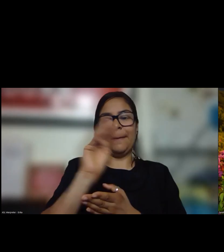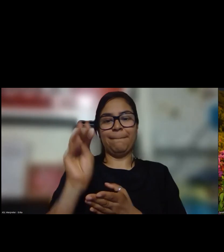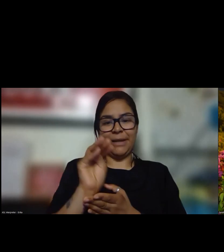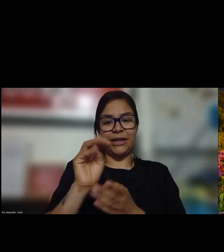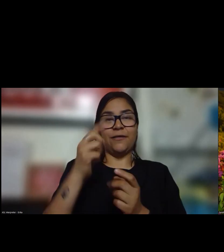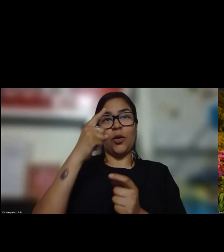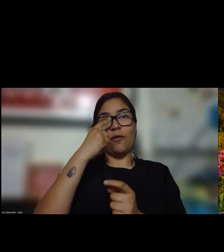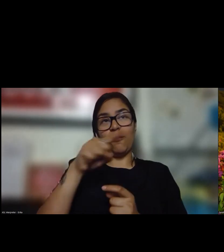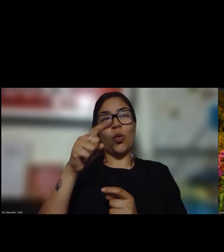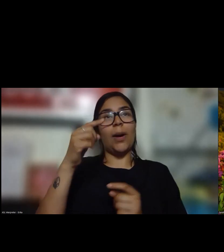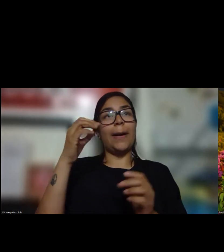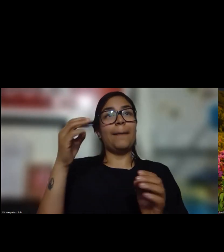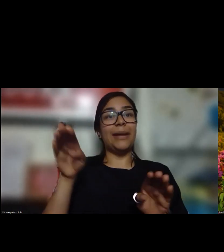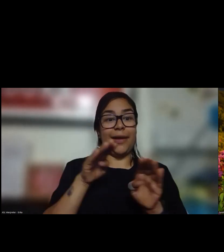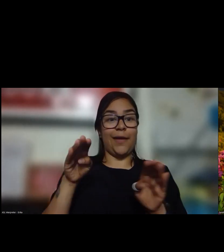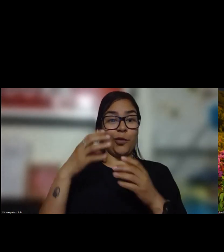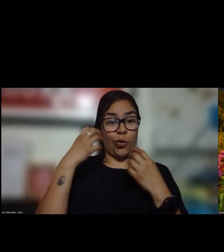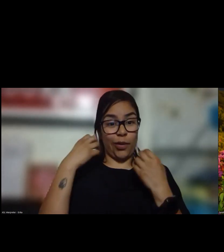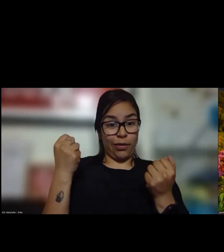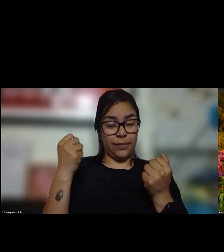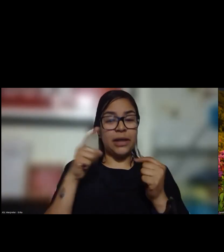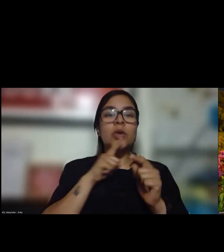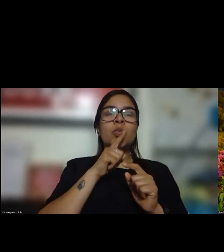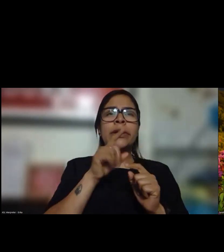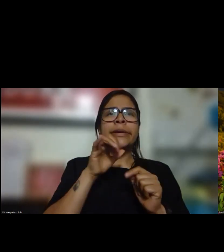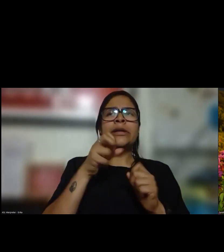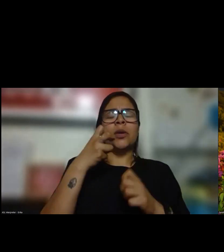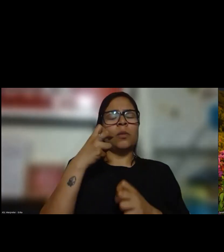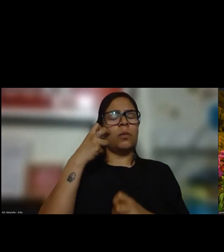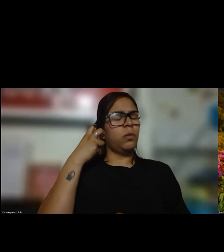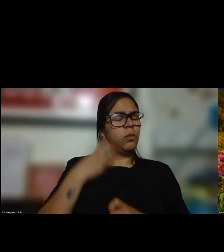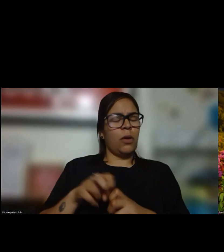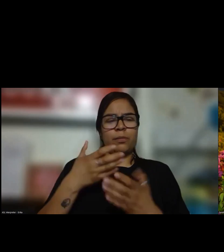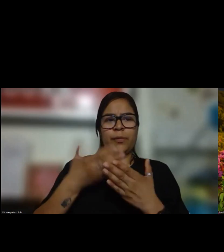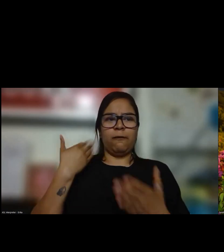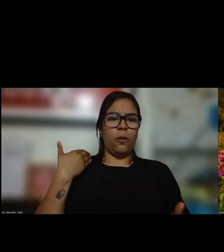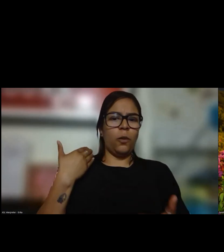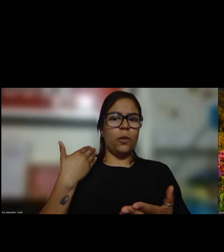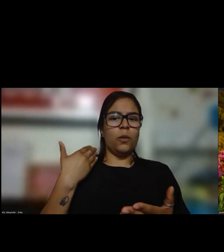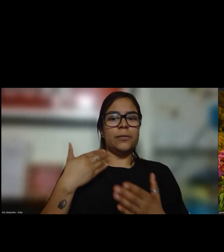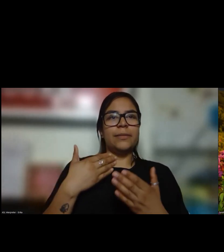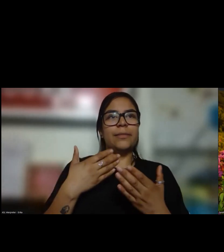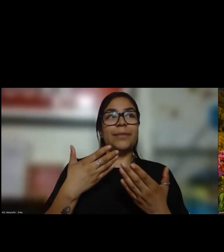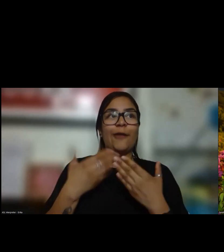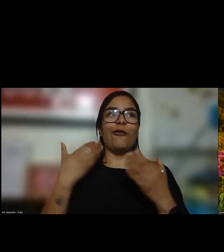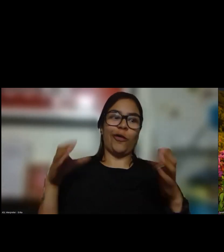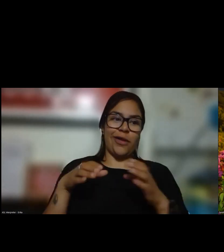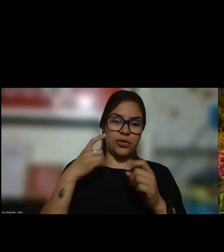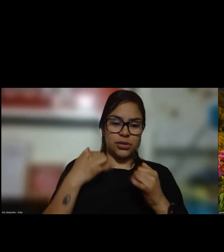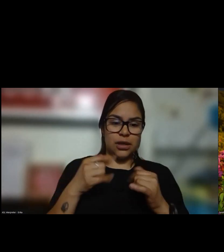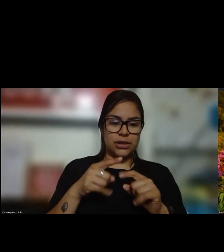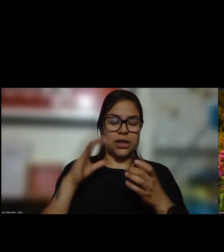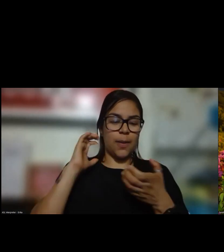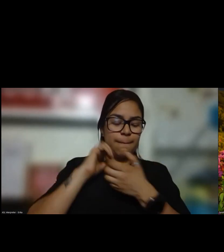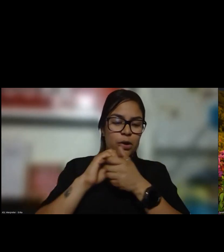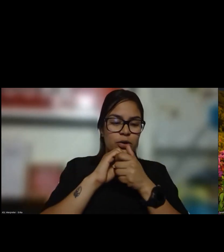adult behavioral health. And we can say that really this issue was elevated so much during the day of action, and our partners at the